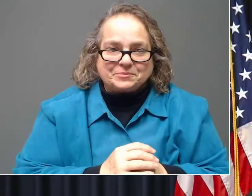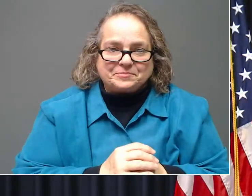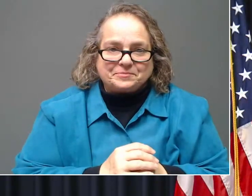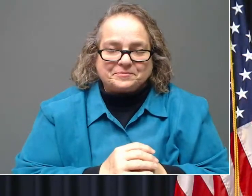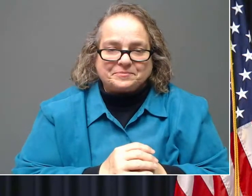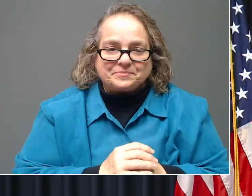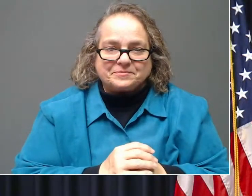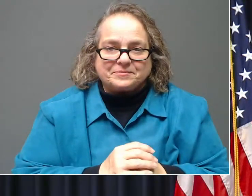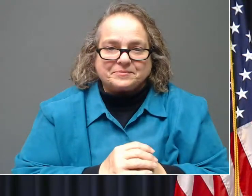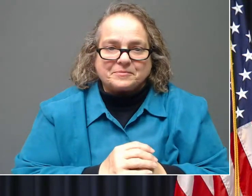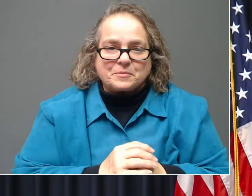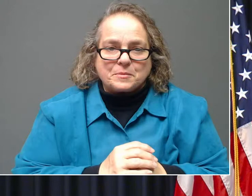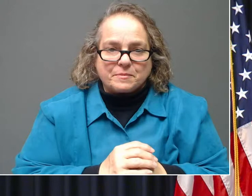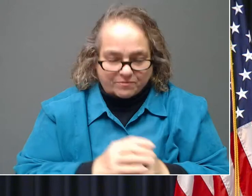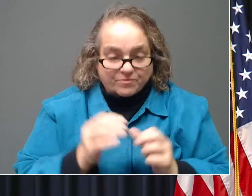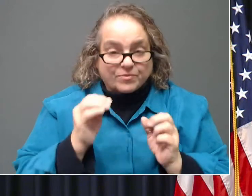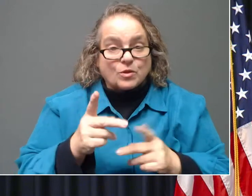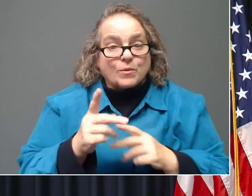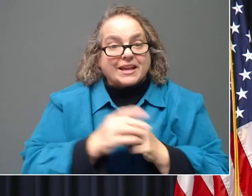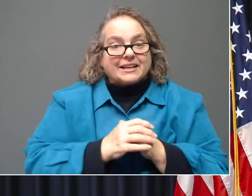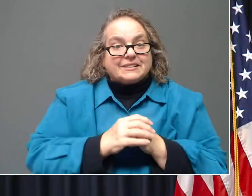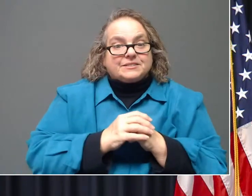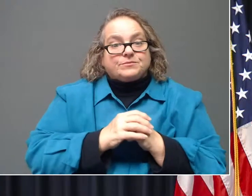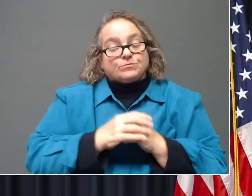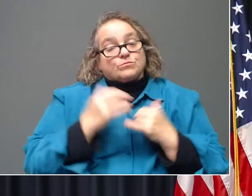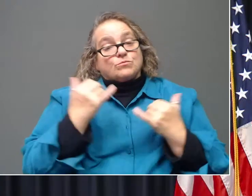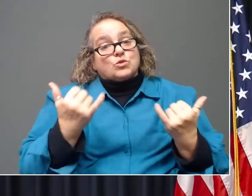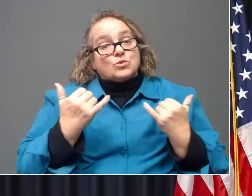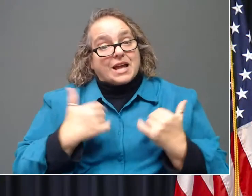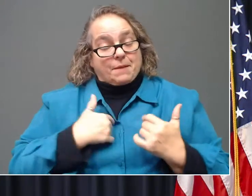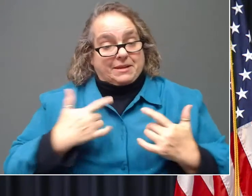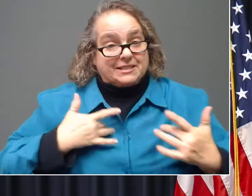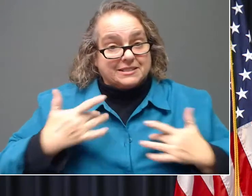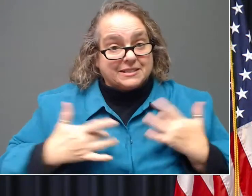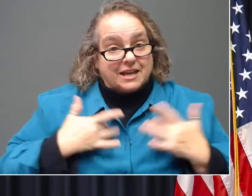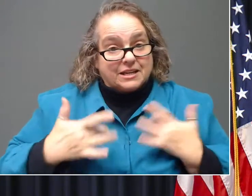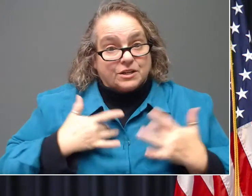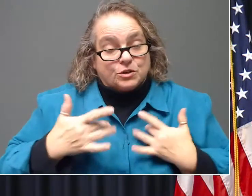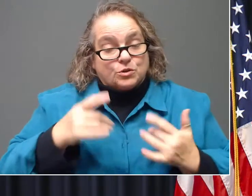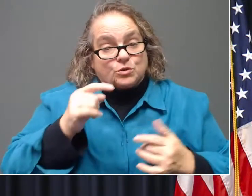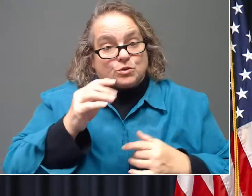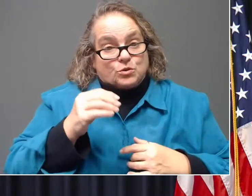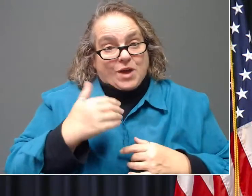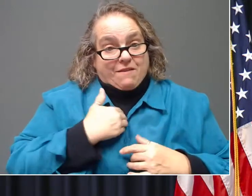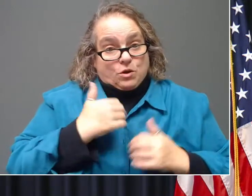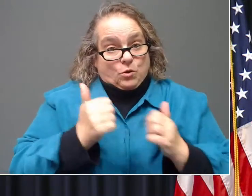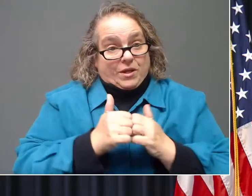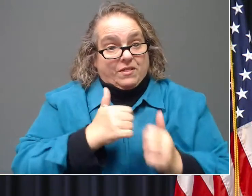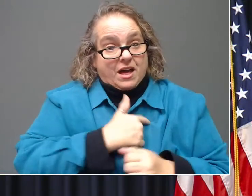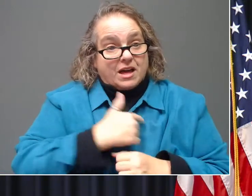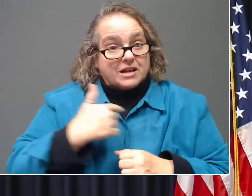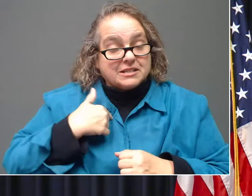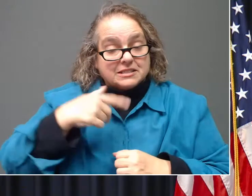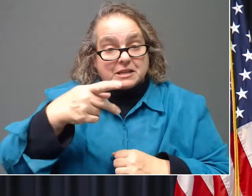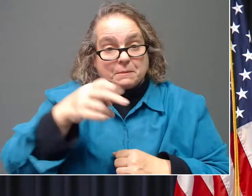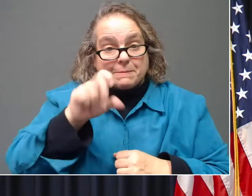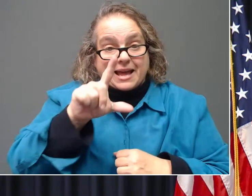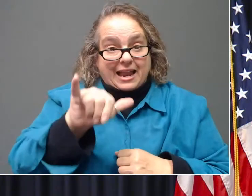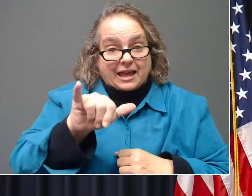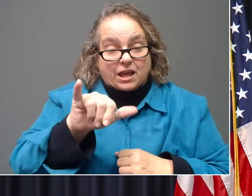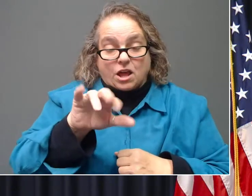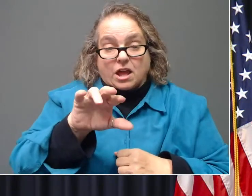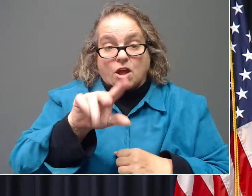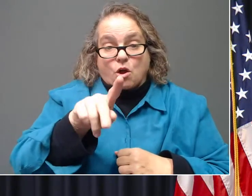All right. Today, I'm excited to have with us Pelly Roberts, the health leader